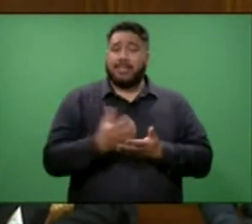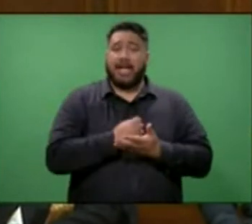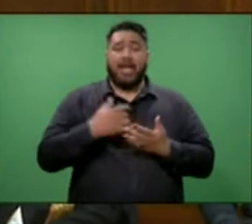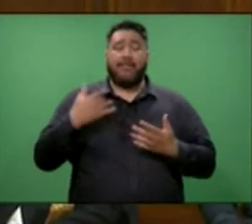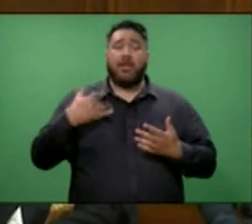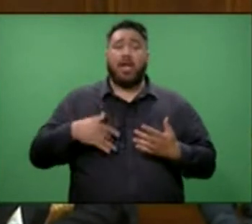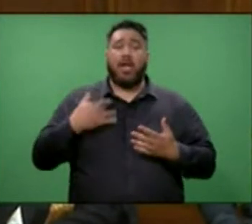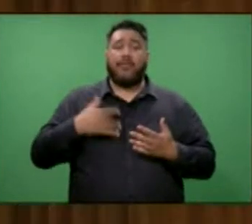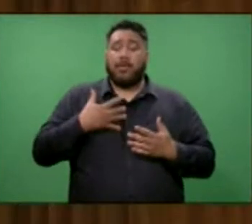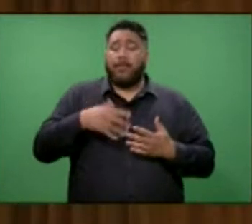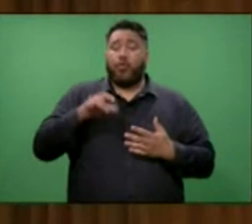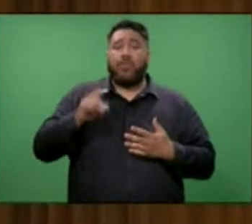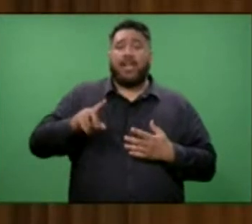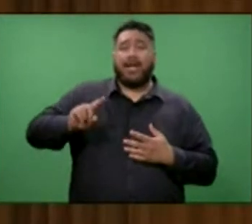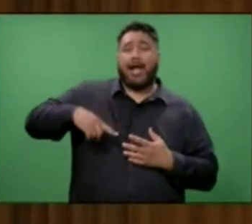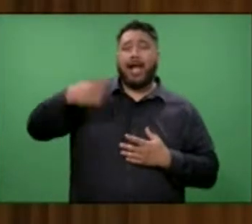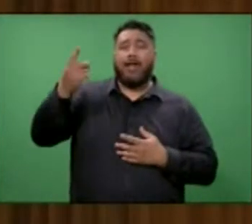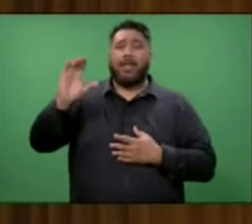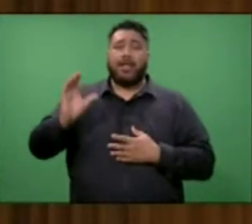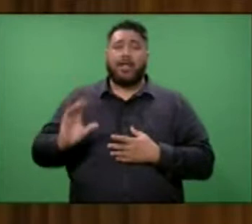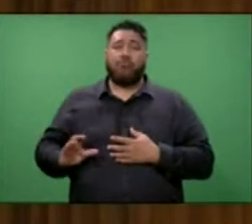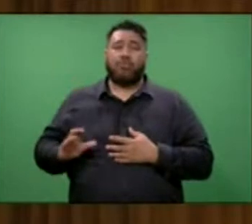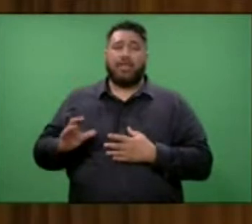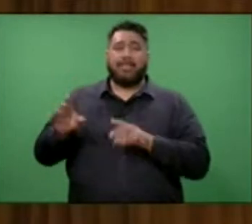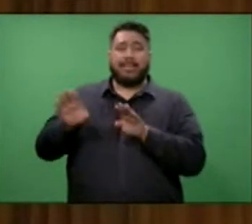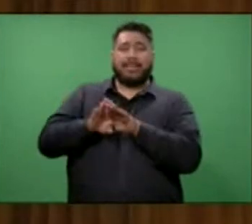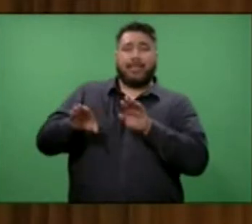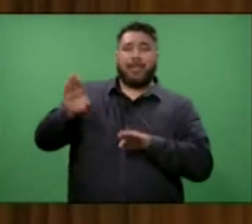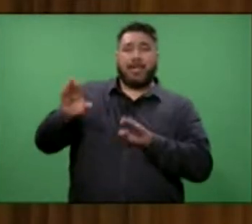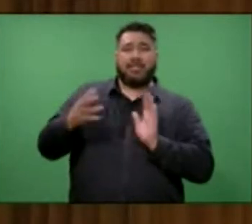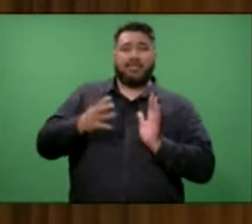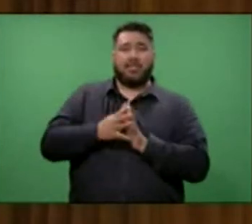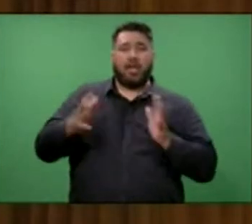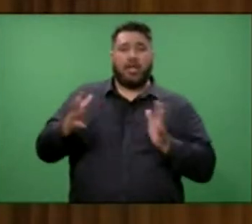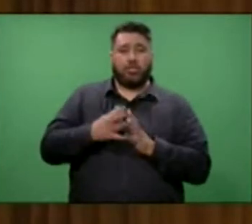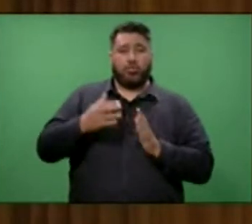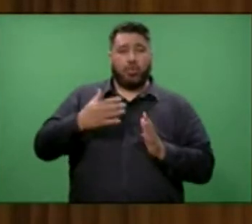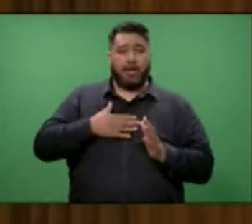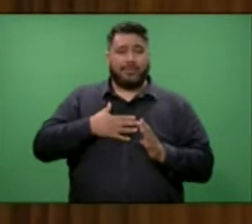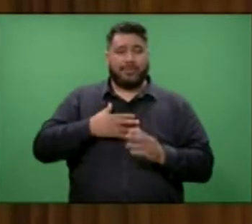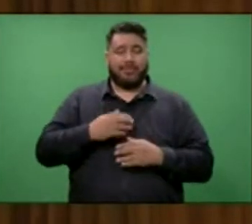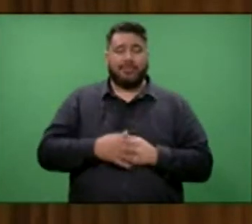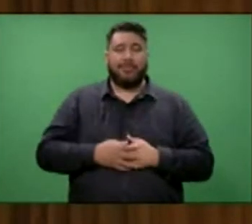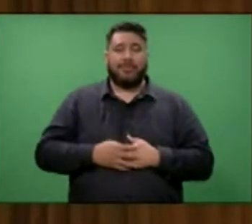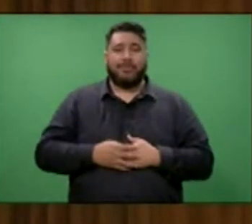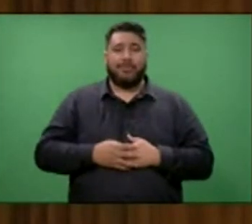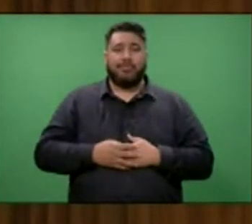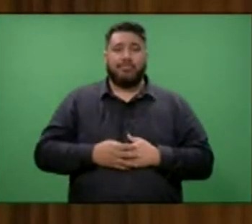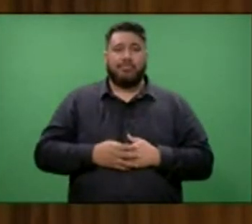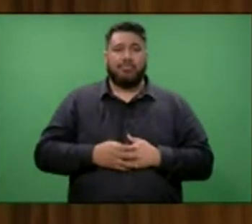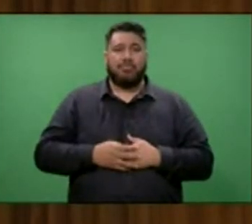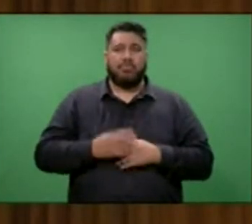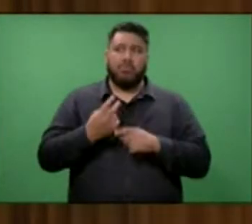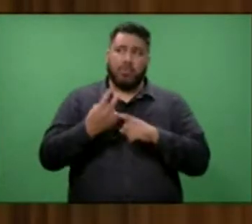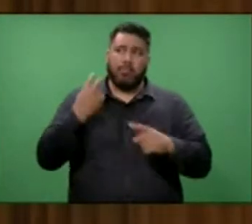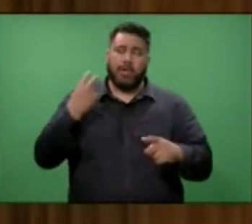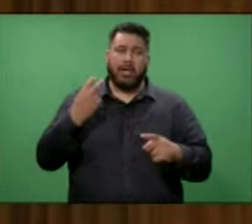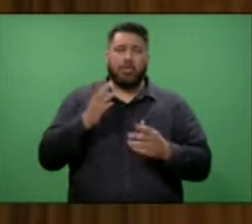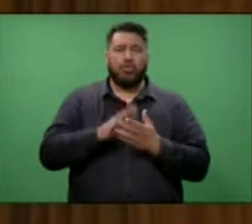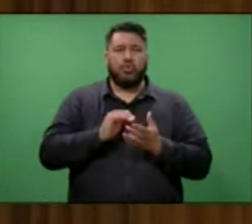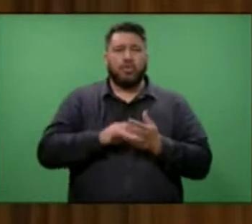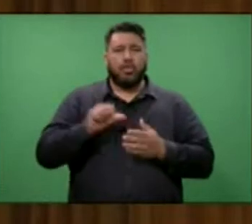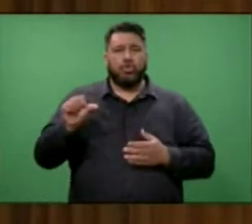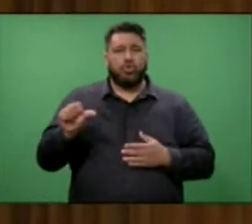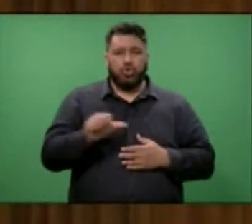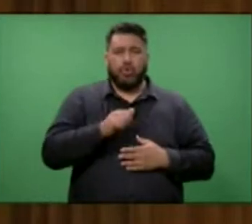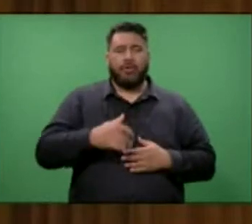compare ourselves to. We can rightfully be proud of our success to date as a nation, as a team. But